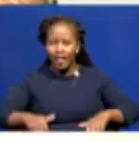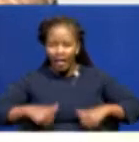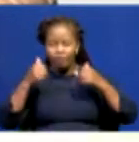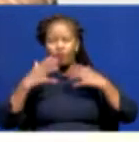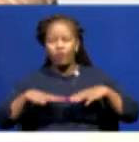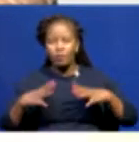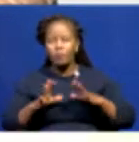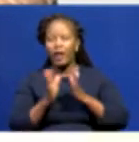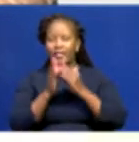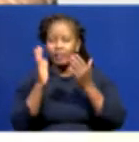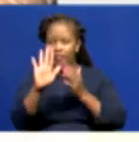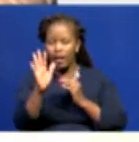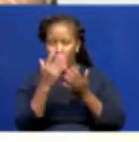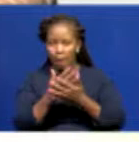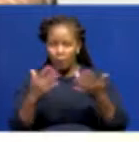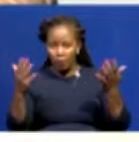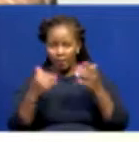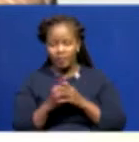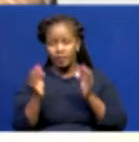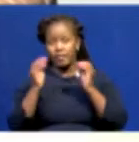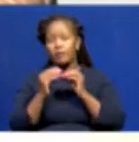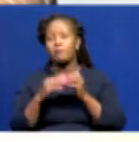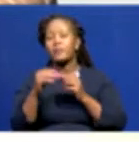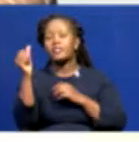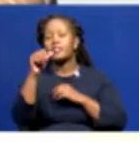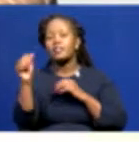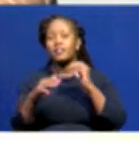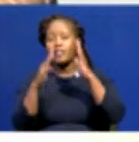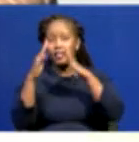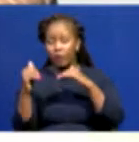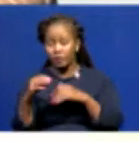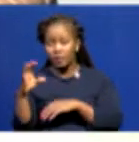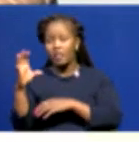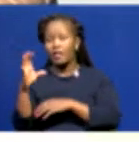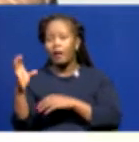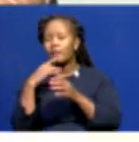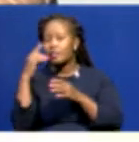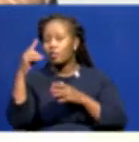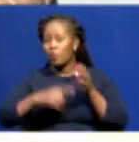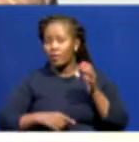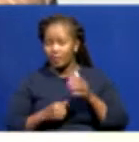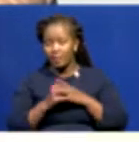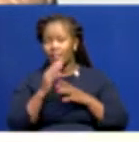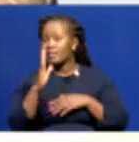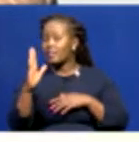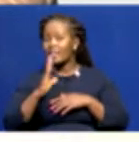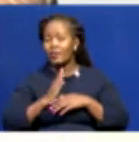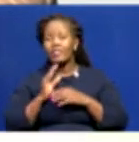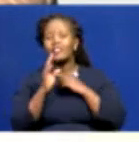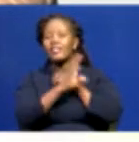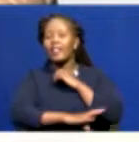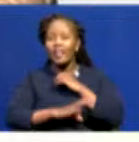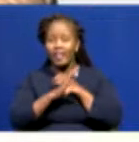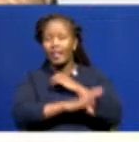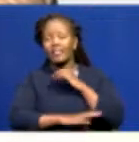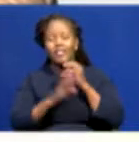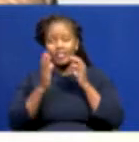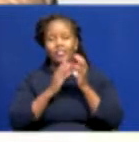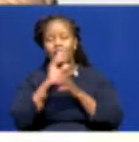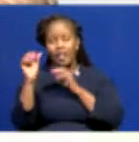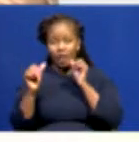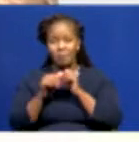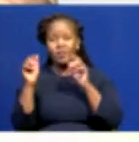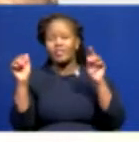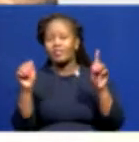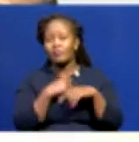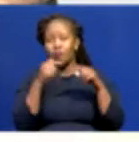Kenyans. In a meeting held at State House, Nairobi, the cabinet noted the security situation in the country in relation to the